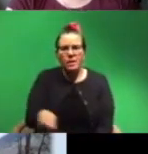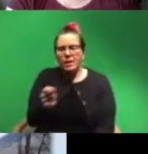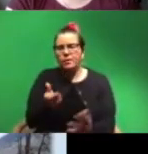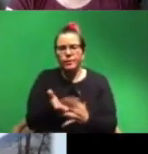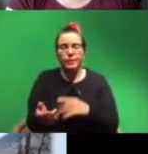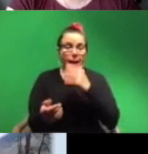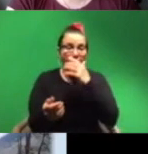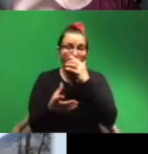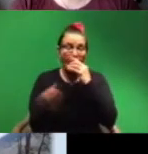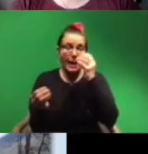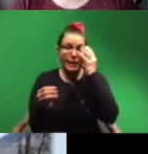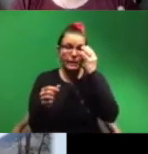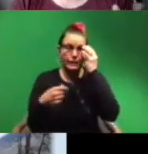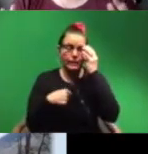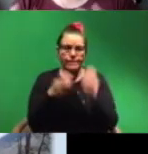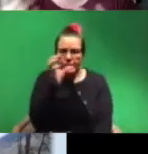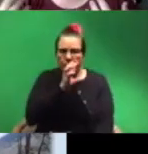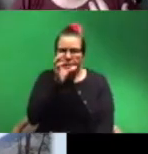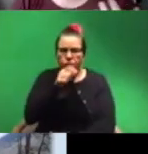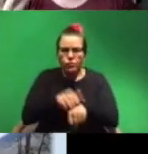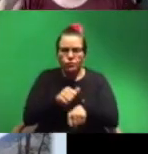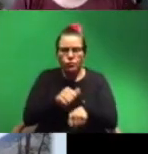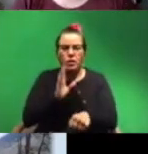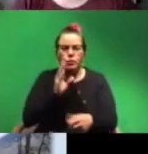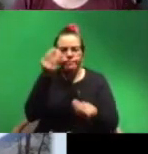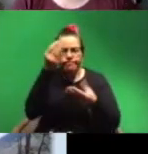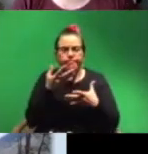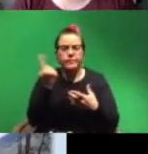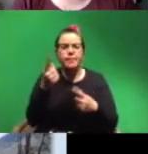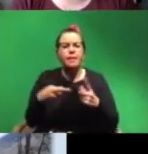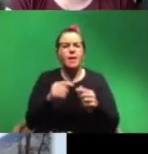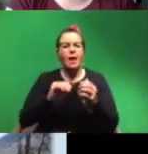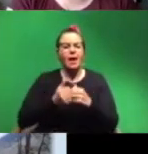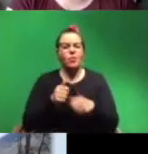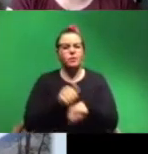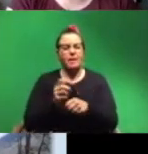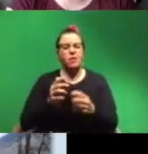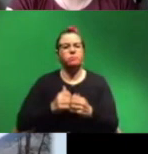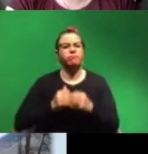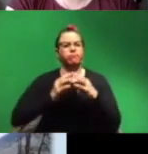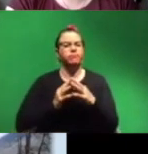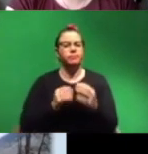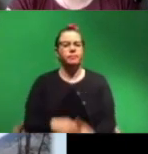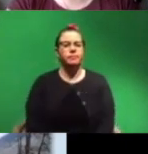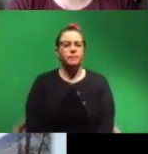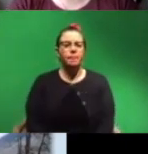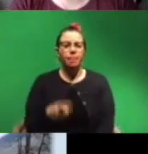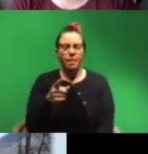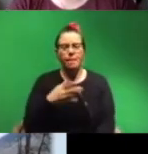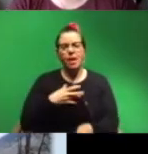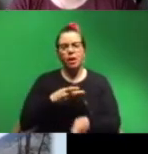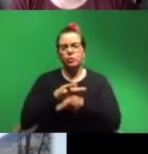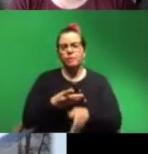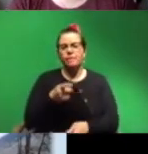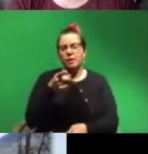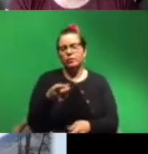yeah, I was hunting for rocks that were going to tell me something about how the Himalayas formed, right? And this is my supervisor who was out there with